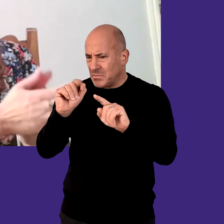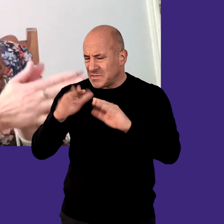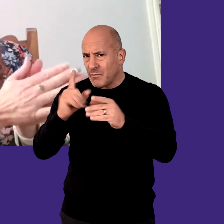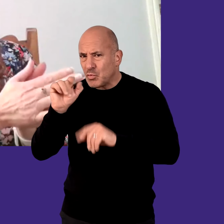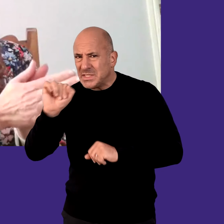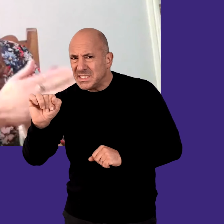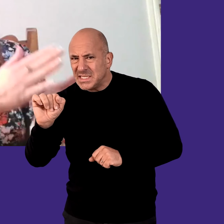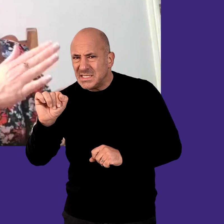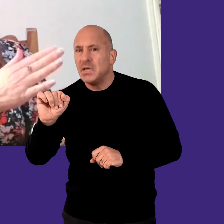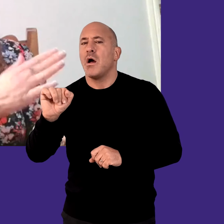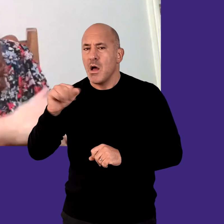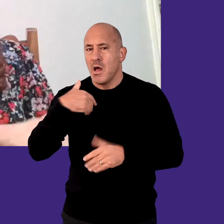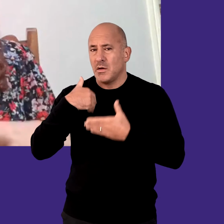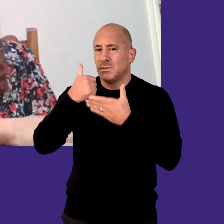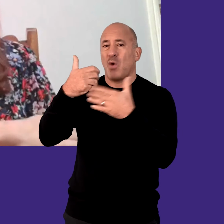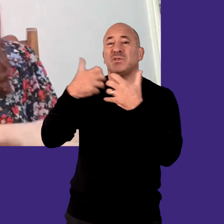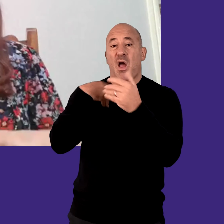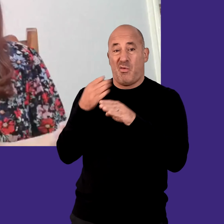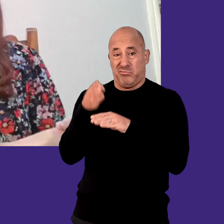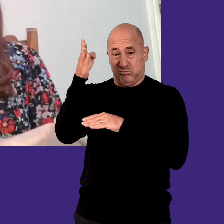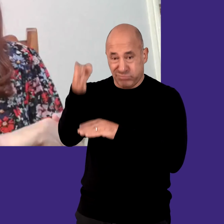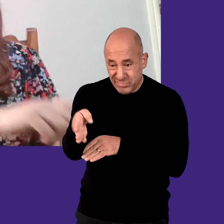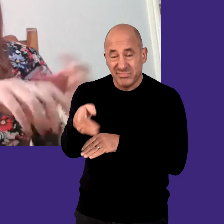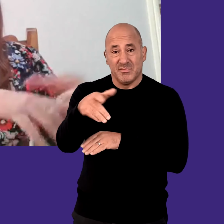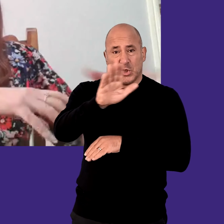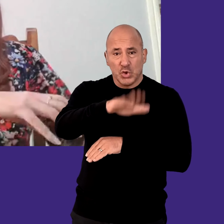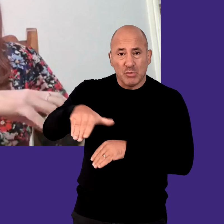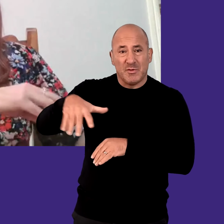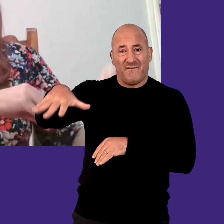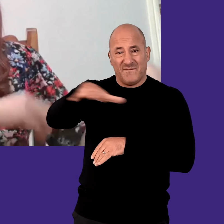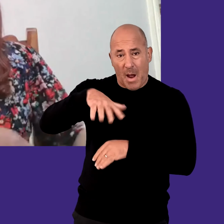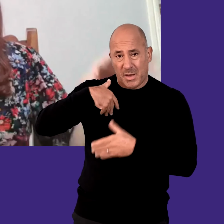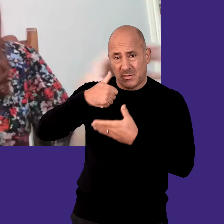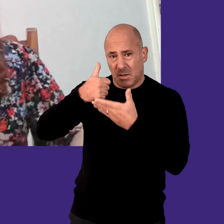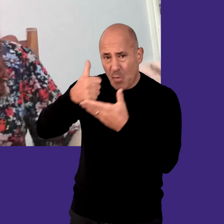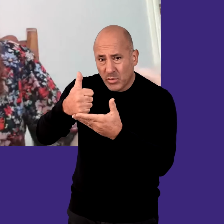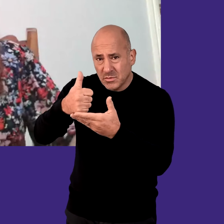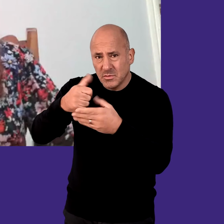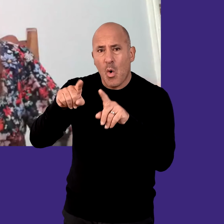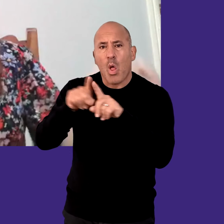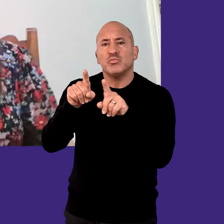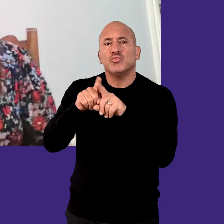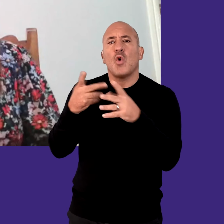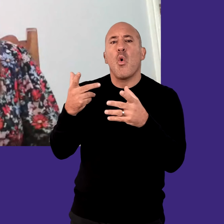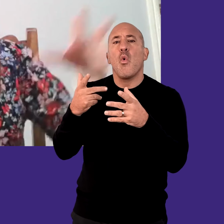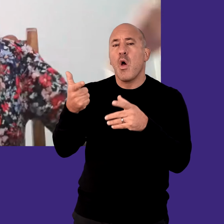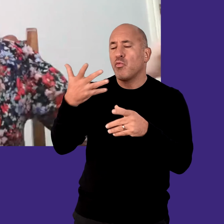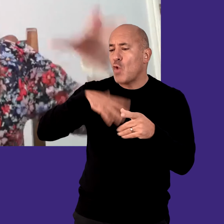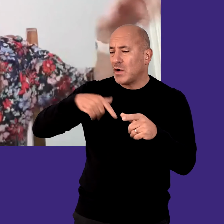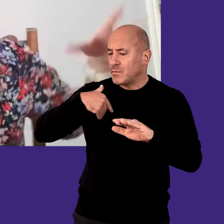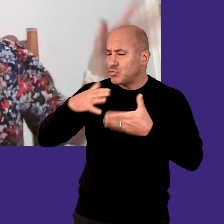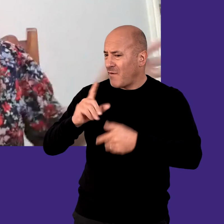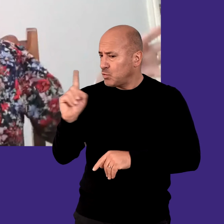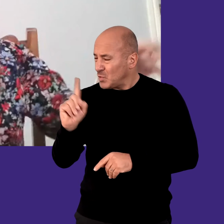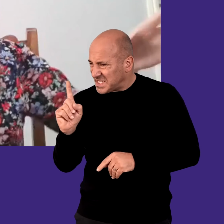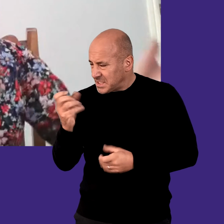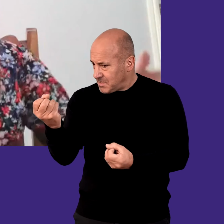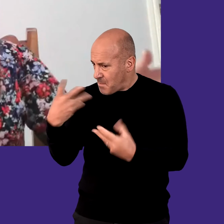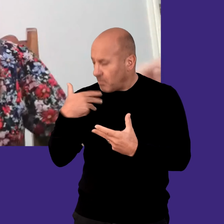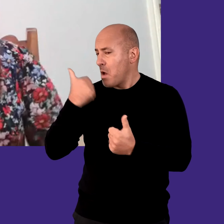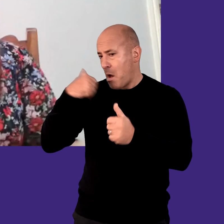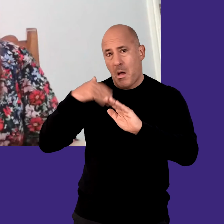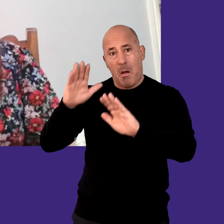key area for delivery is, we would support that by going in and supporting the children and families whilst they were getting the key